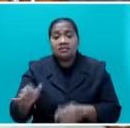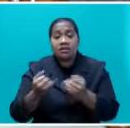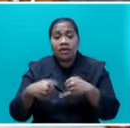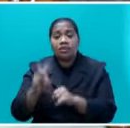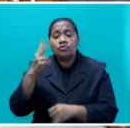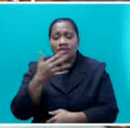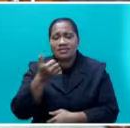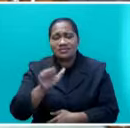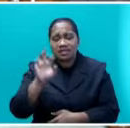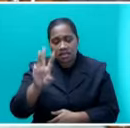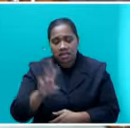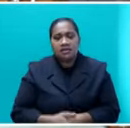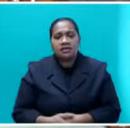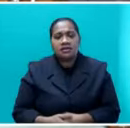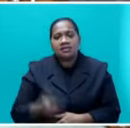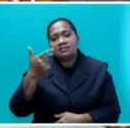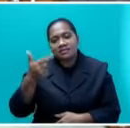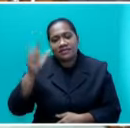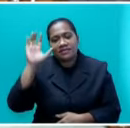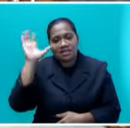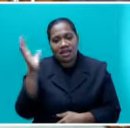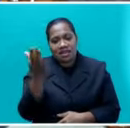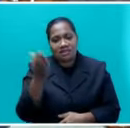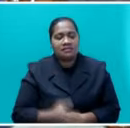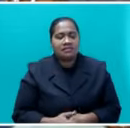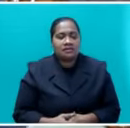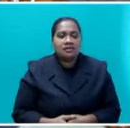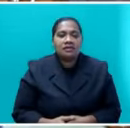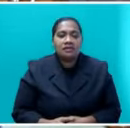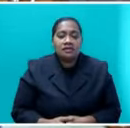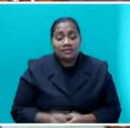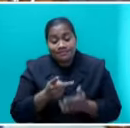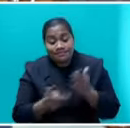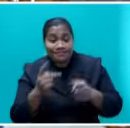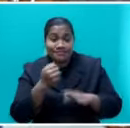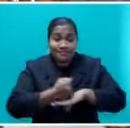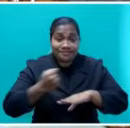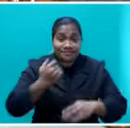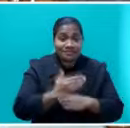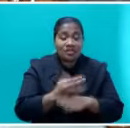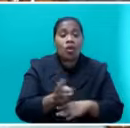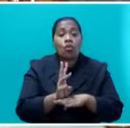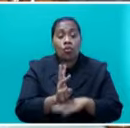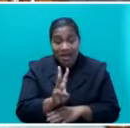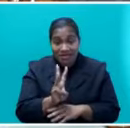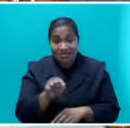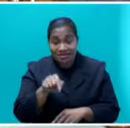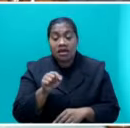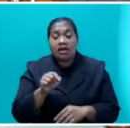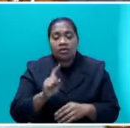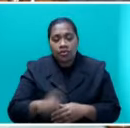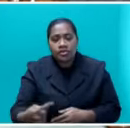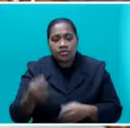263 DTT and 7 satellite. Mr. Speaker, as part of government's initiative, Walesi will continue to provide free